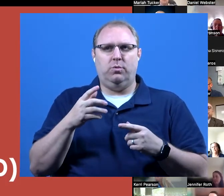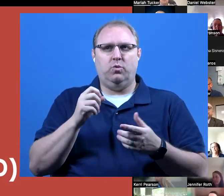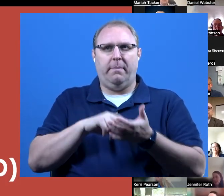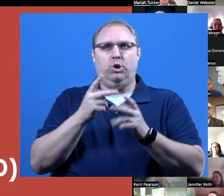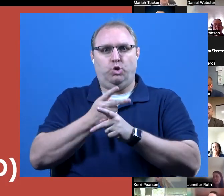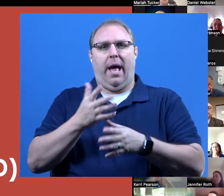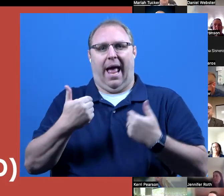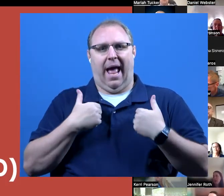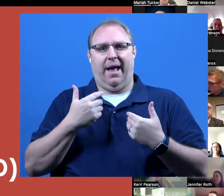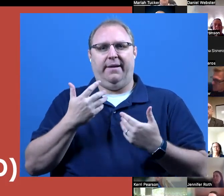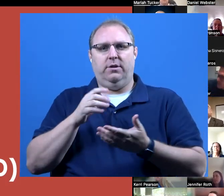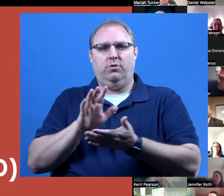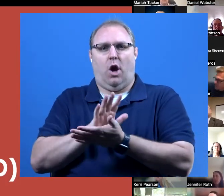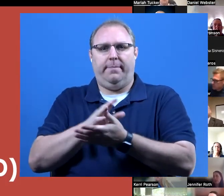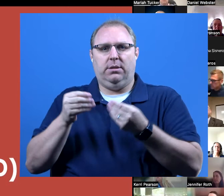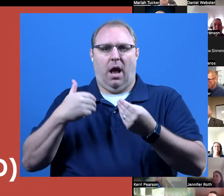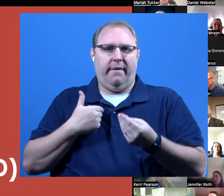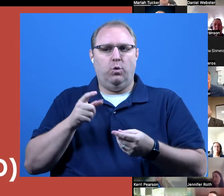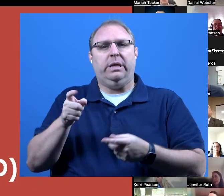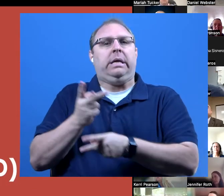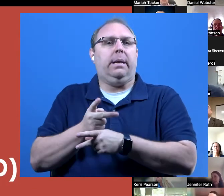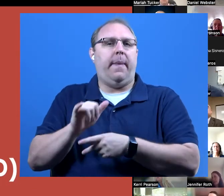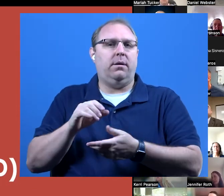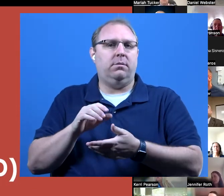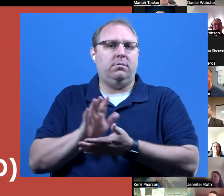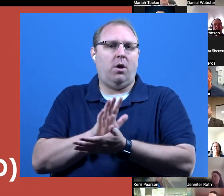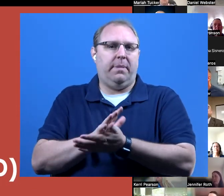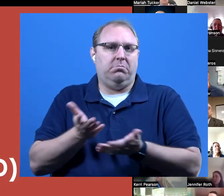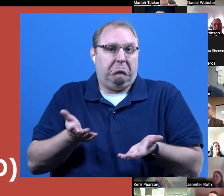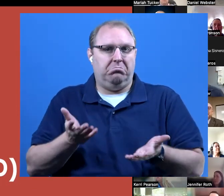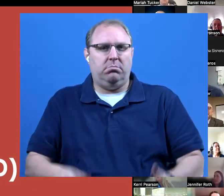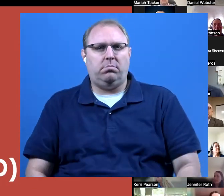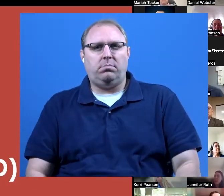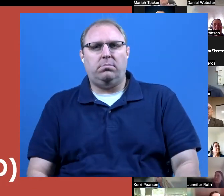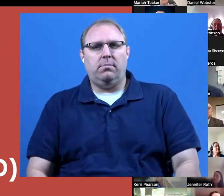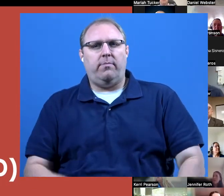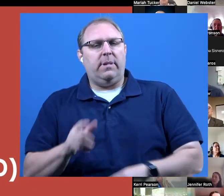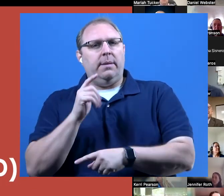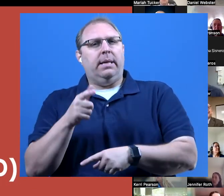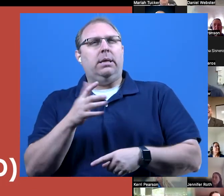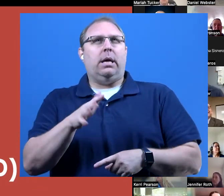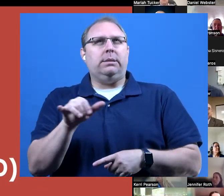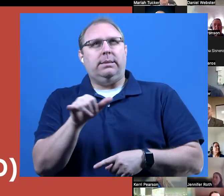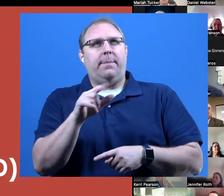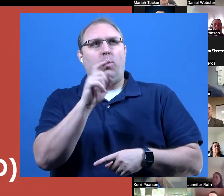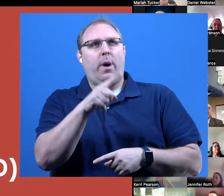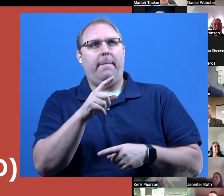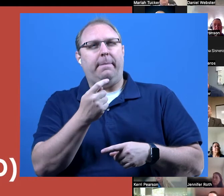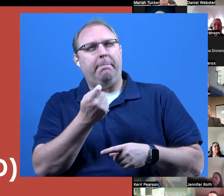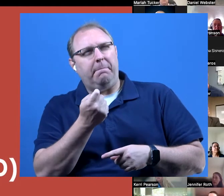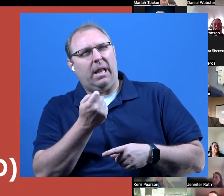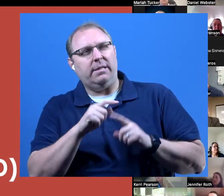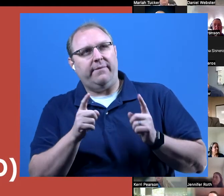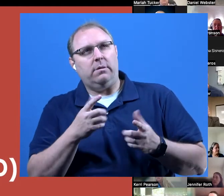similar, but a little different. Is it okay? Let Diane answer this one because this was for her stuff. What? Come on up, Diane. Yeah, that's right. Tag